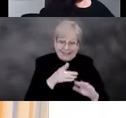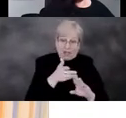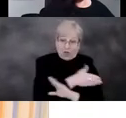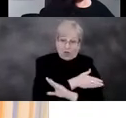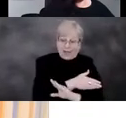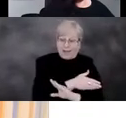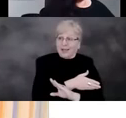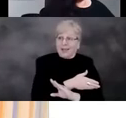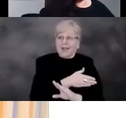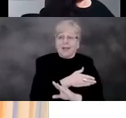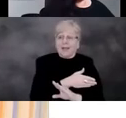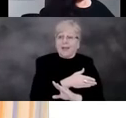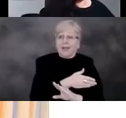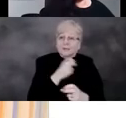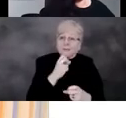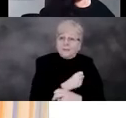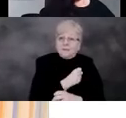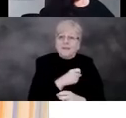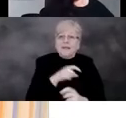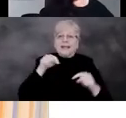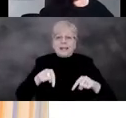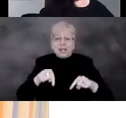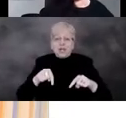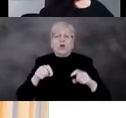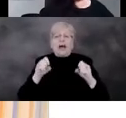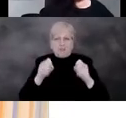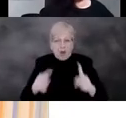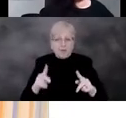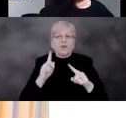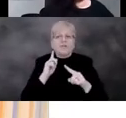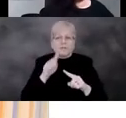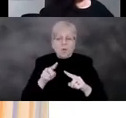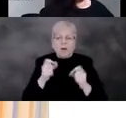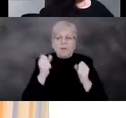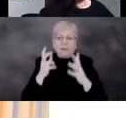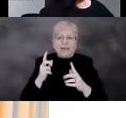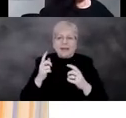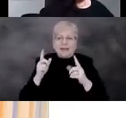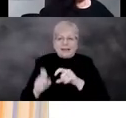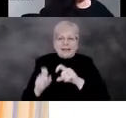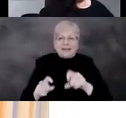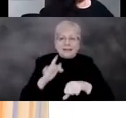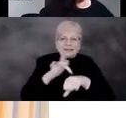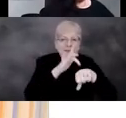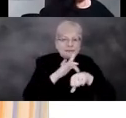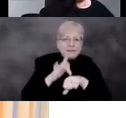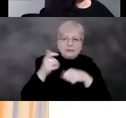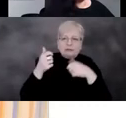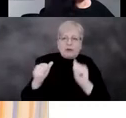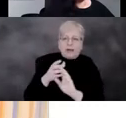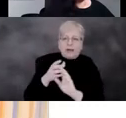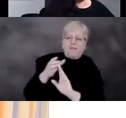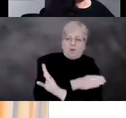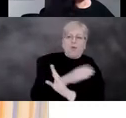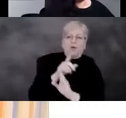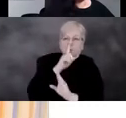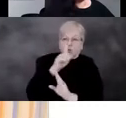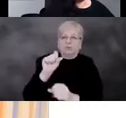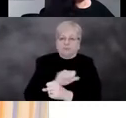for you to, um, to do a number of functions in advance. And I'll turn that over to, uh, Asia and Rachel.